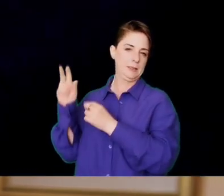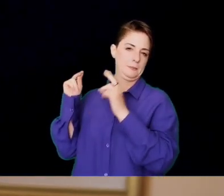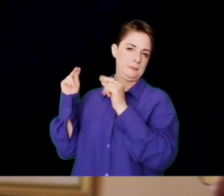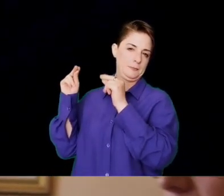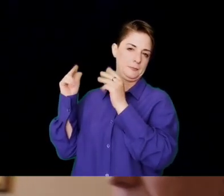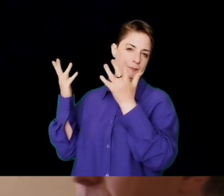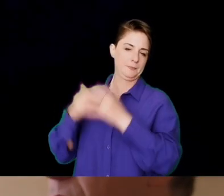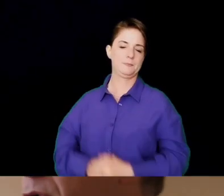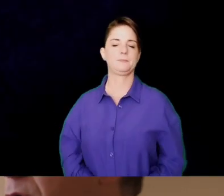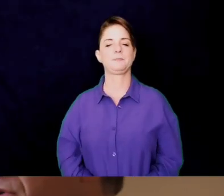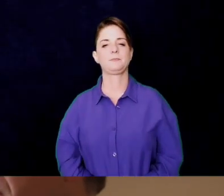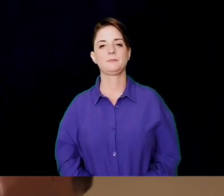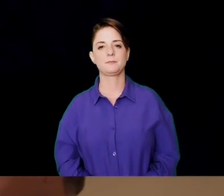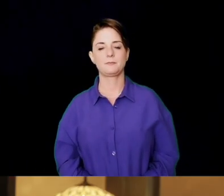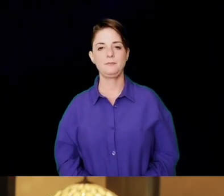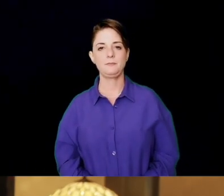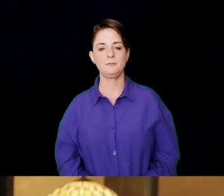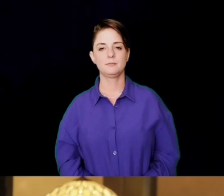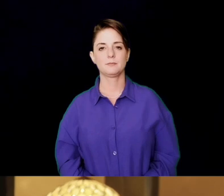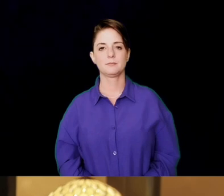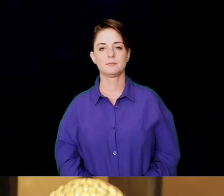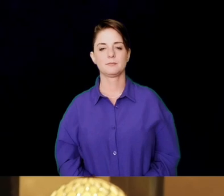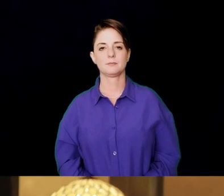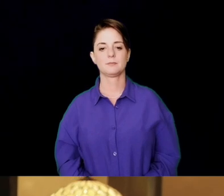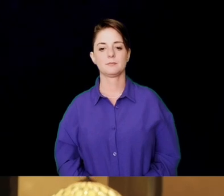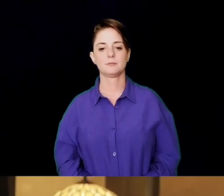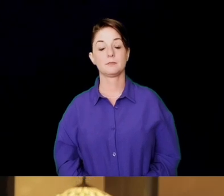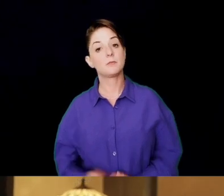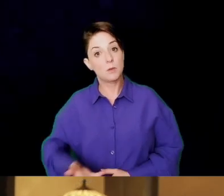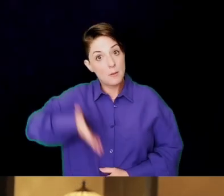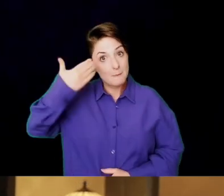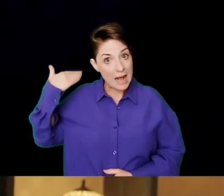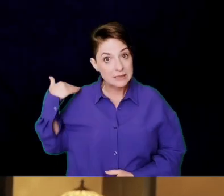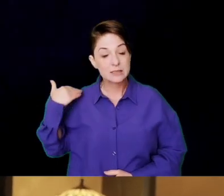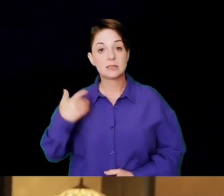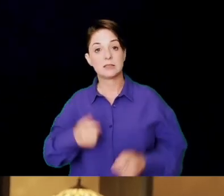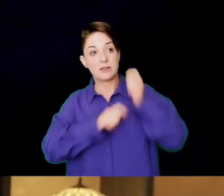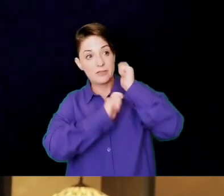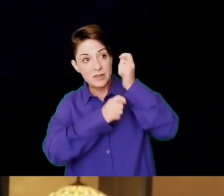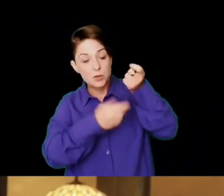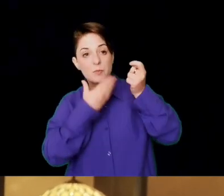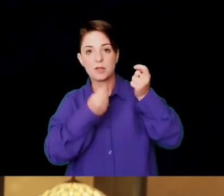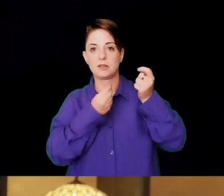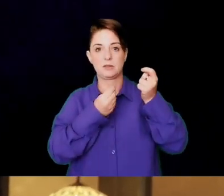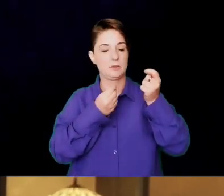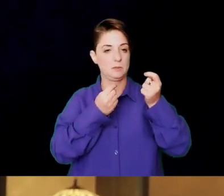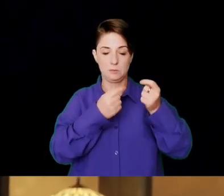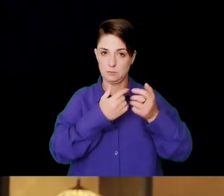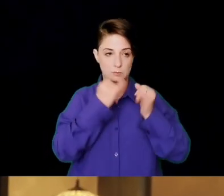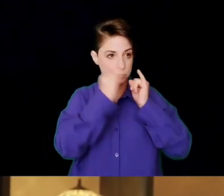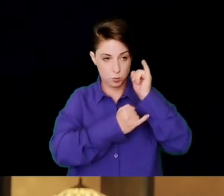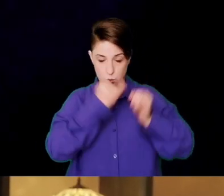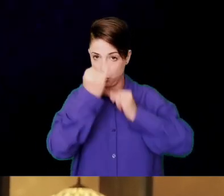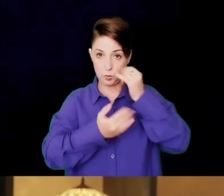one split port, and that's what we've got to deal with tonight. They've had a lot of bad things happen to them in the past. They've been chucked out of areas, their livelihood's gone